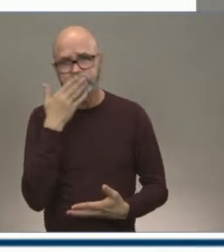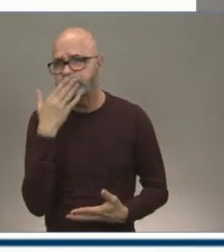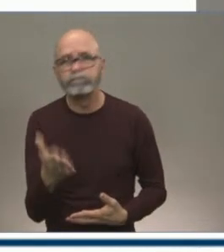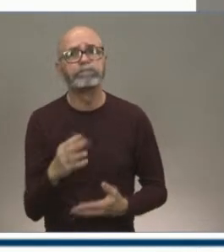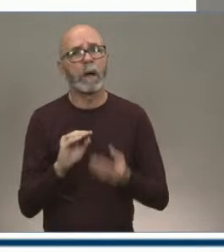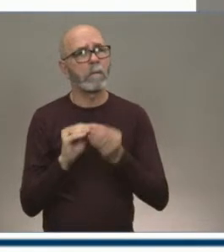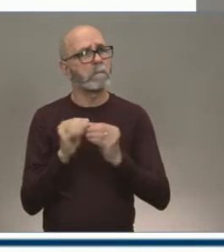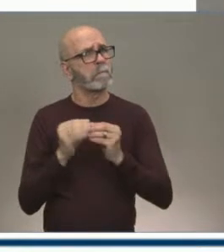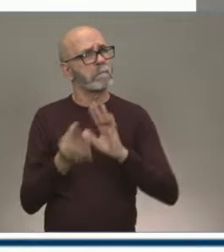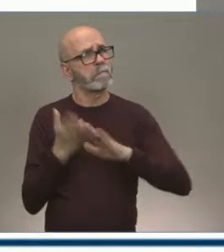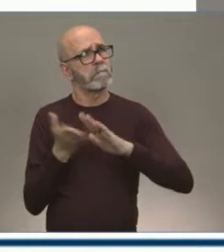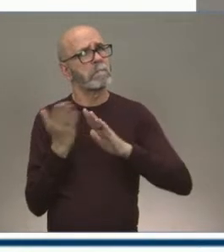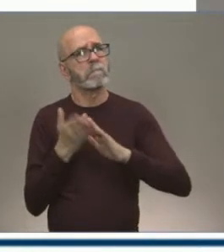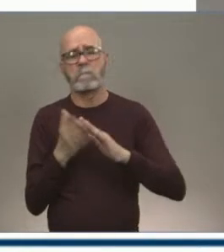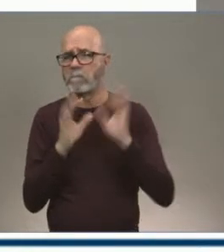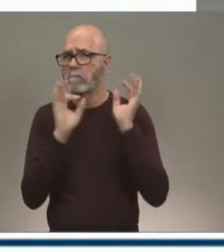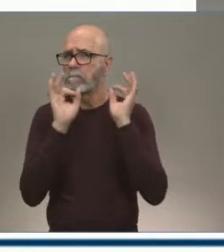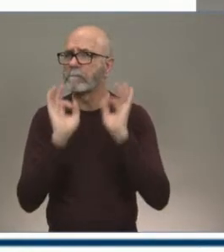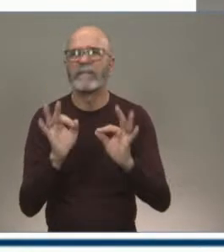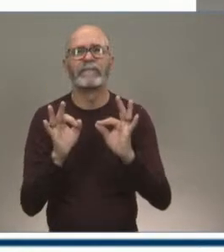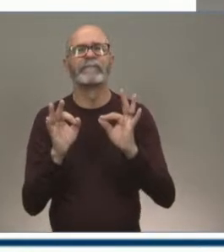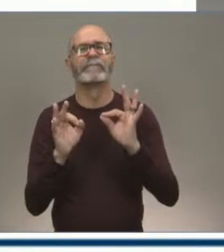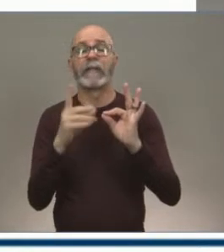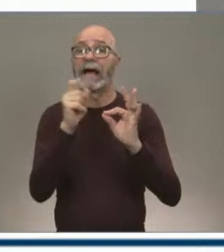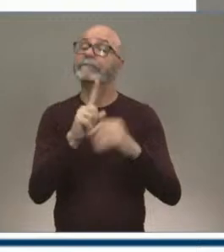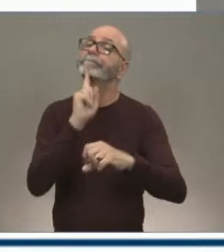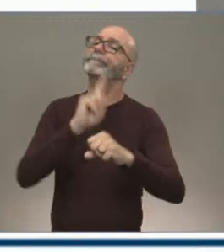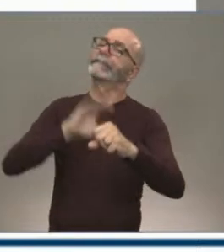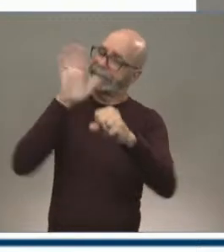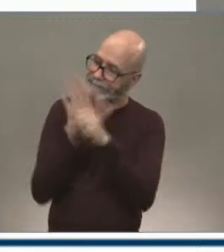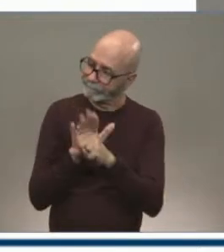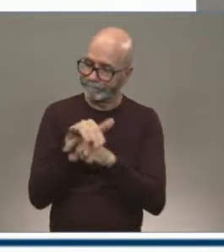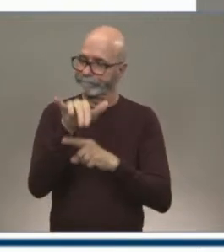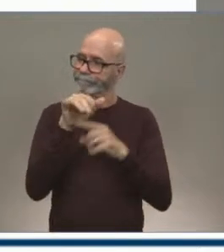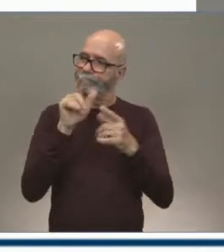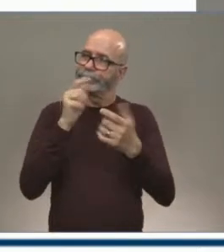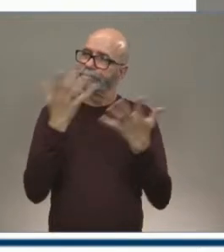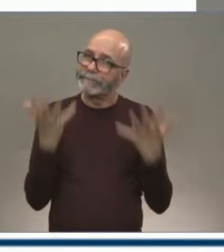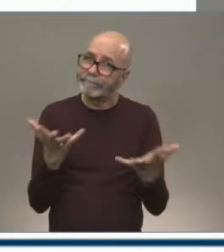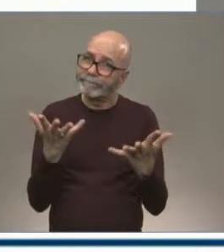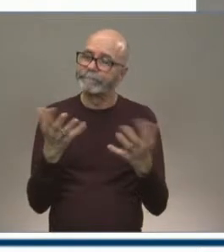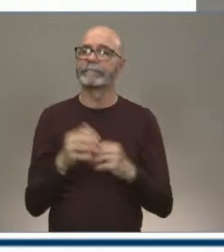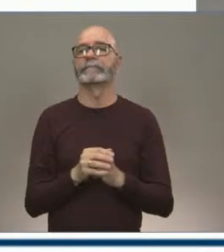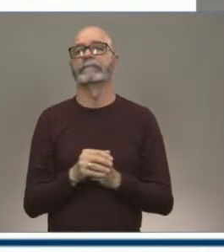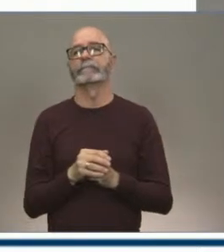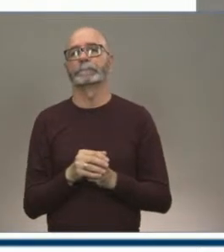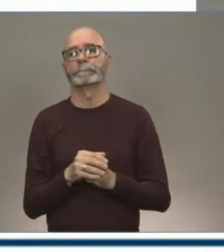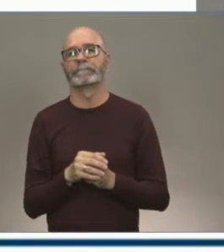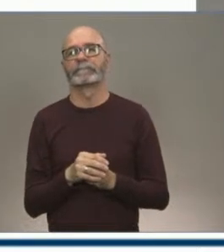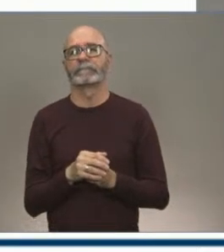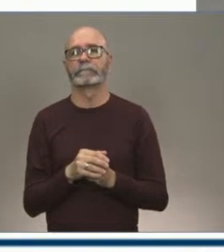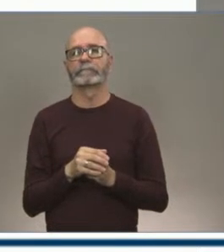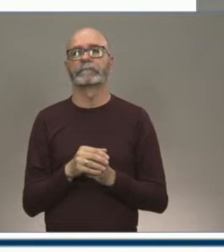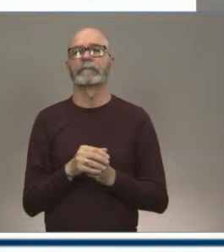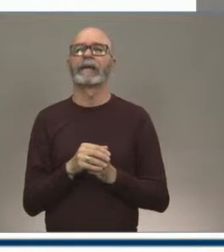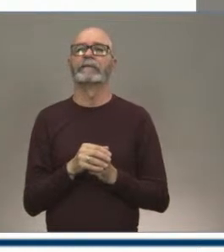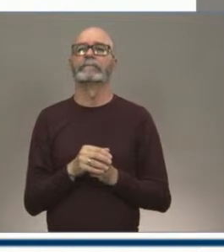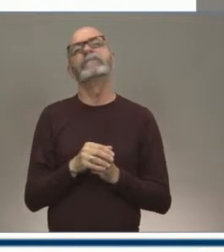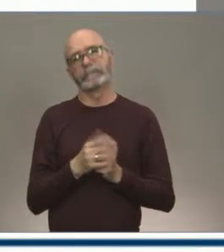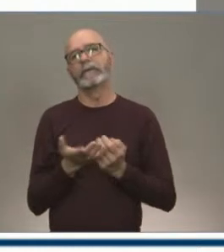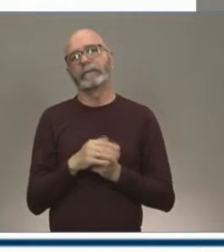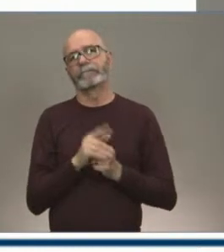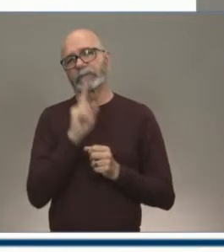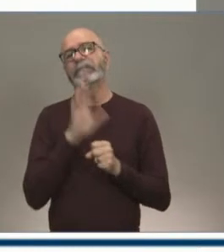getting, it's guaranteed now or confirmed that we'll